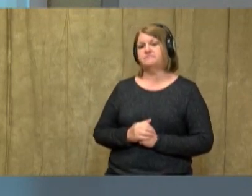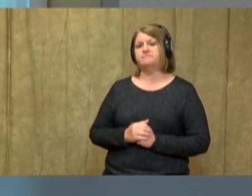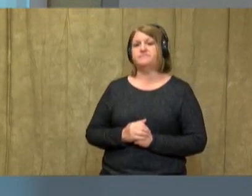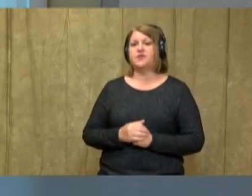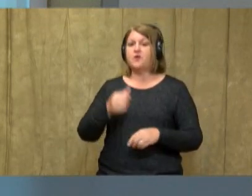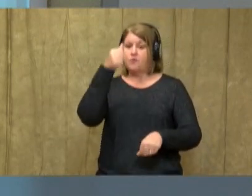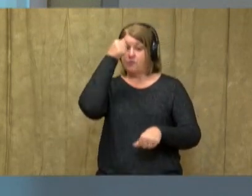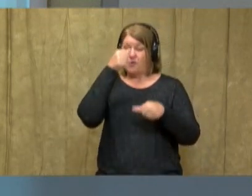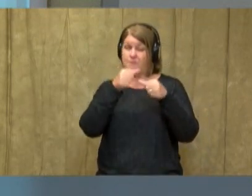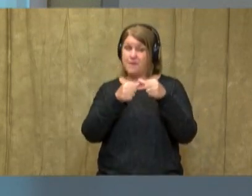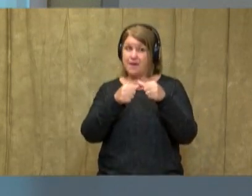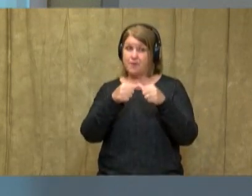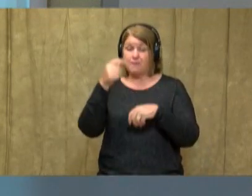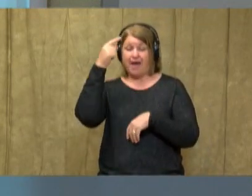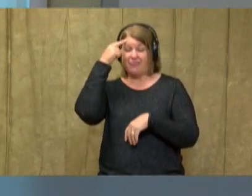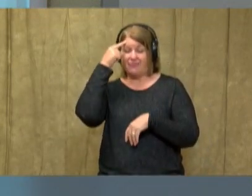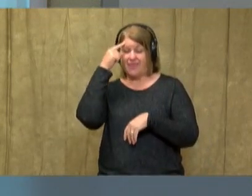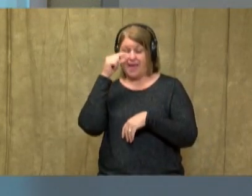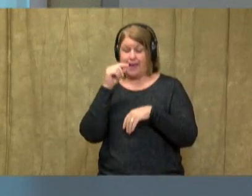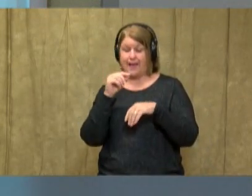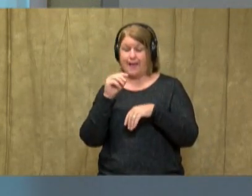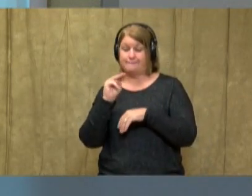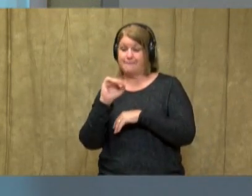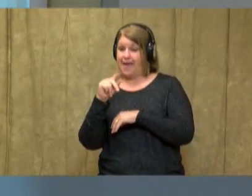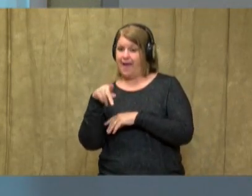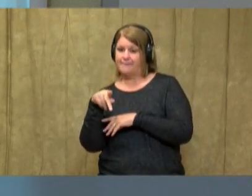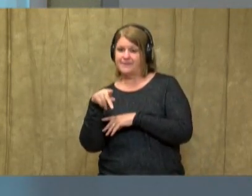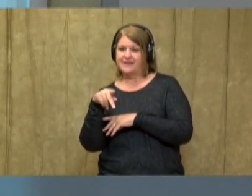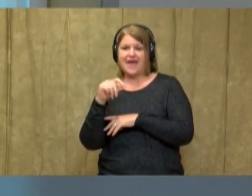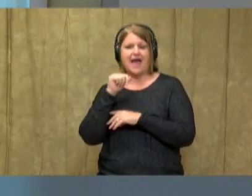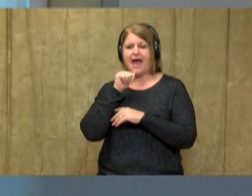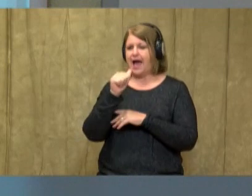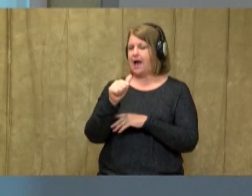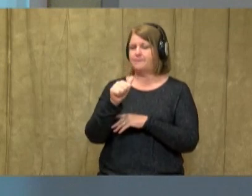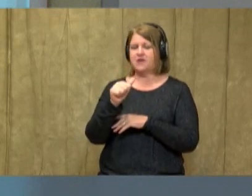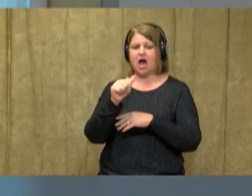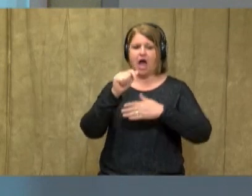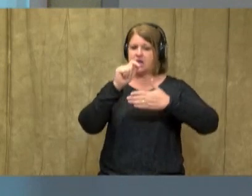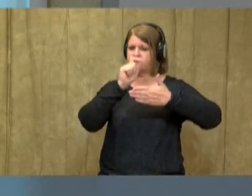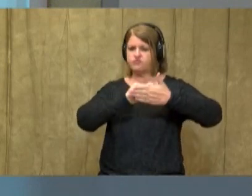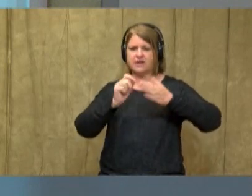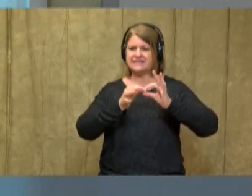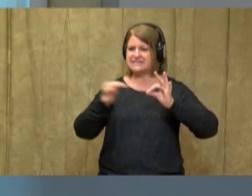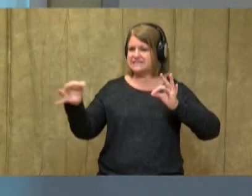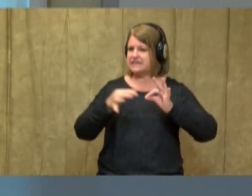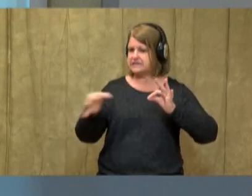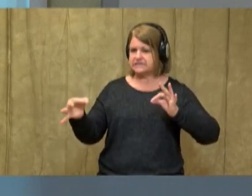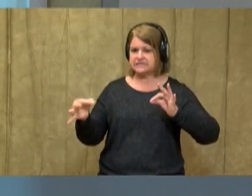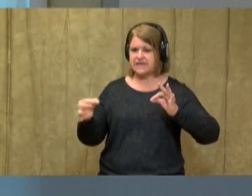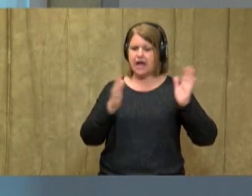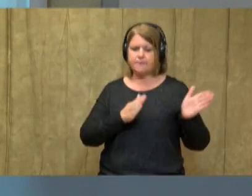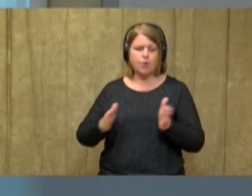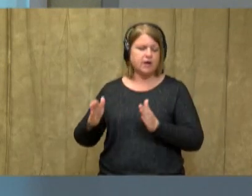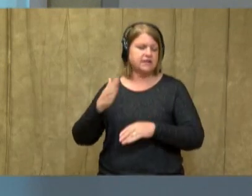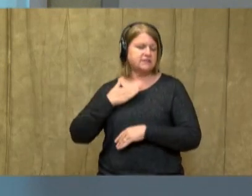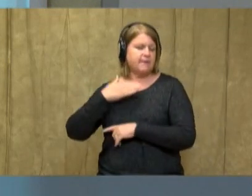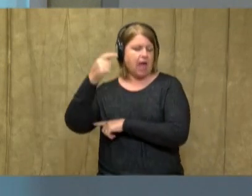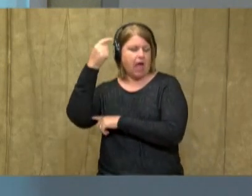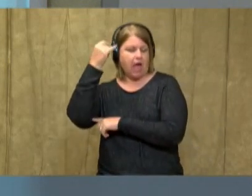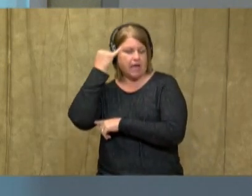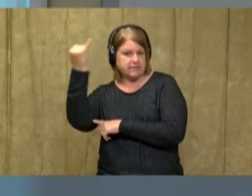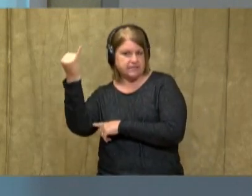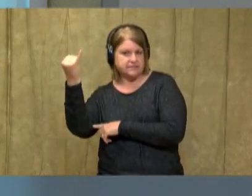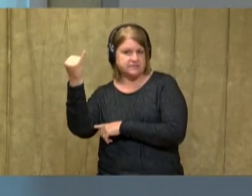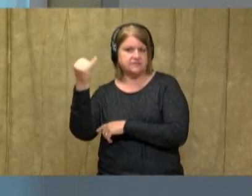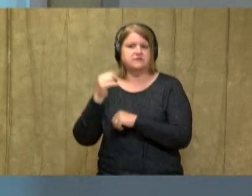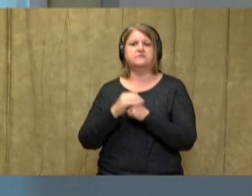And remember, on my think map, I'm not writing sentences. I'm just organizing my ideas. So both veterinarians and zookeepers work